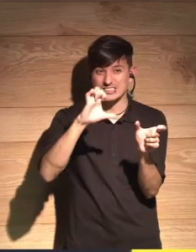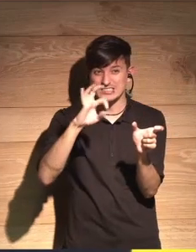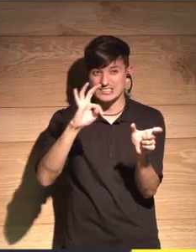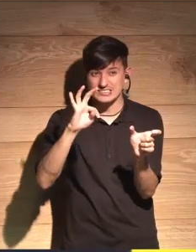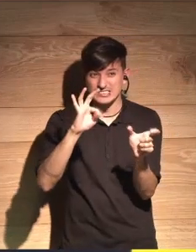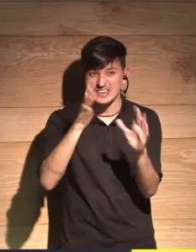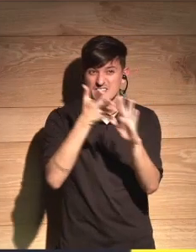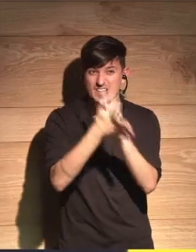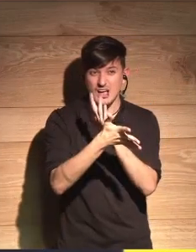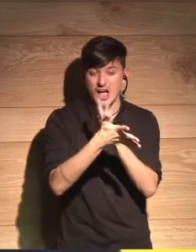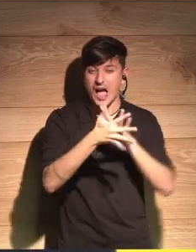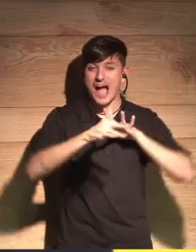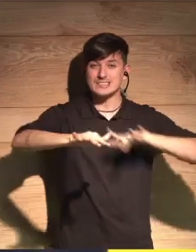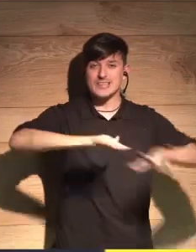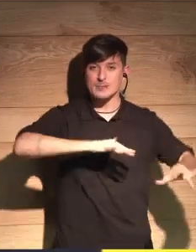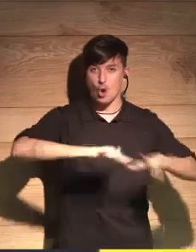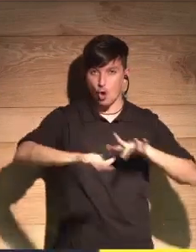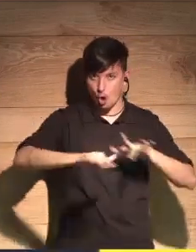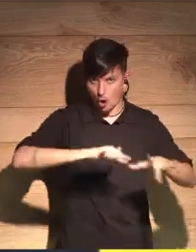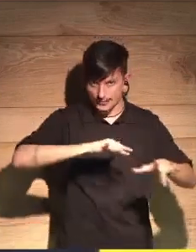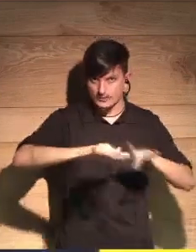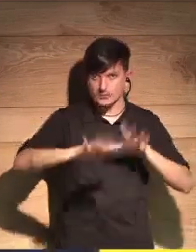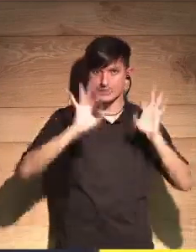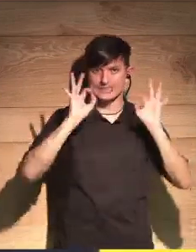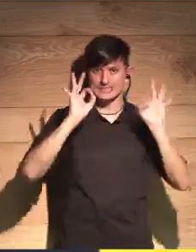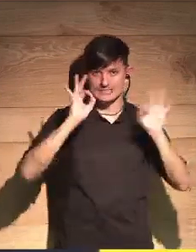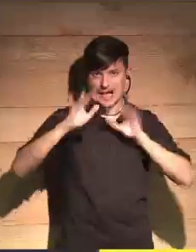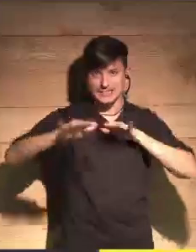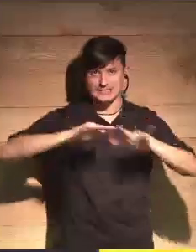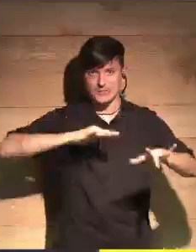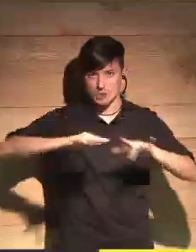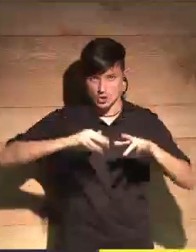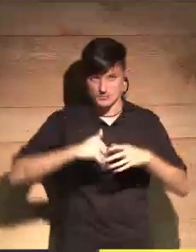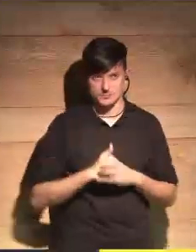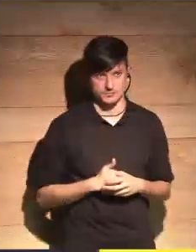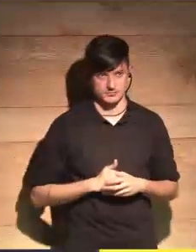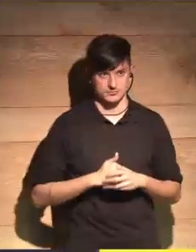An asset. Activo in Spanish, right?